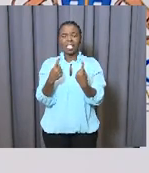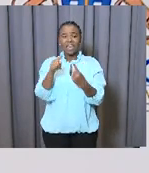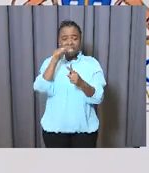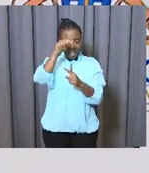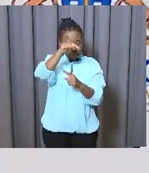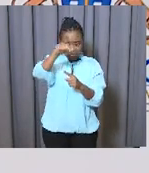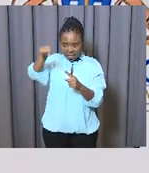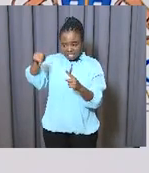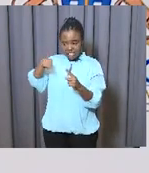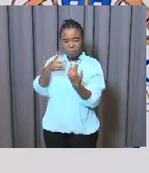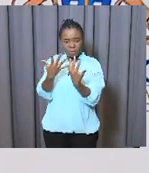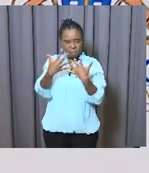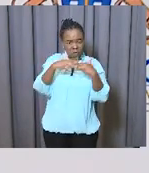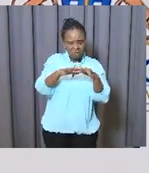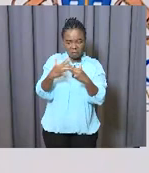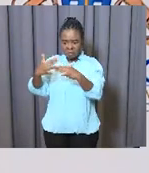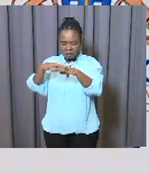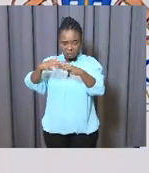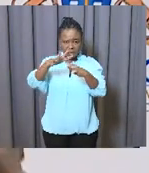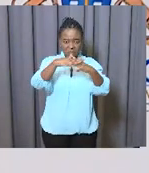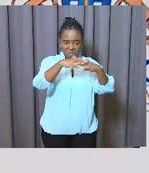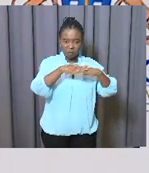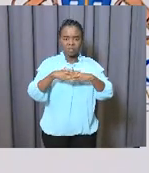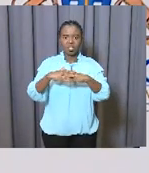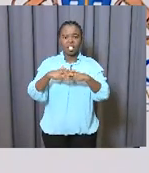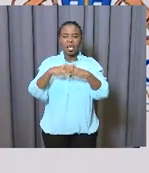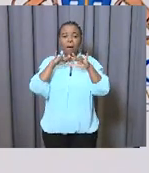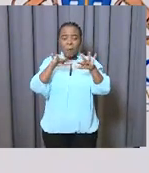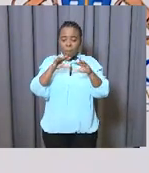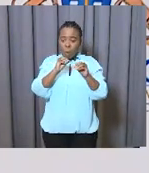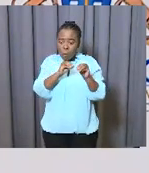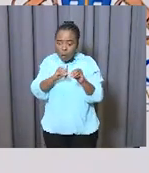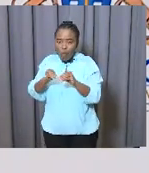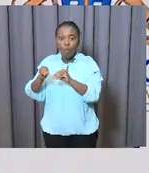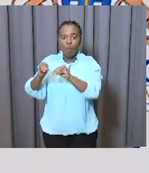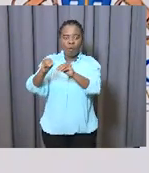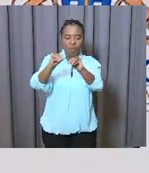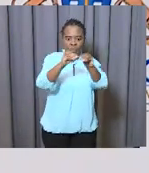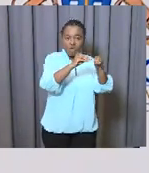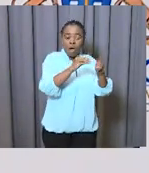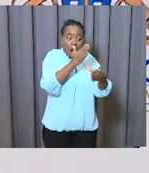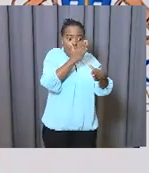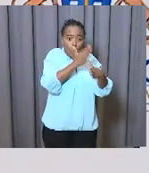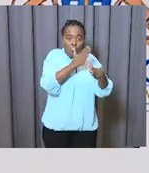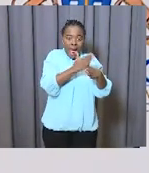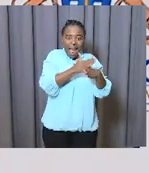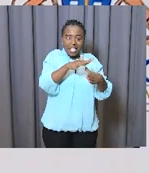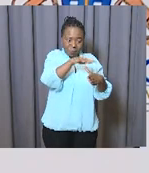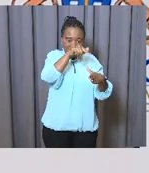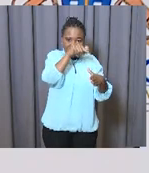integrated, we are an integrated city region. People move, they work and live in these